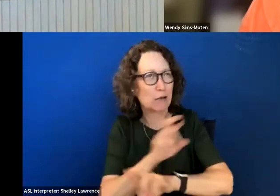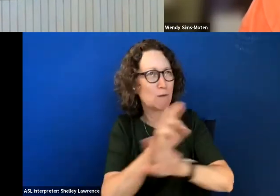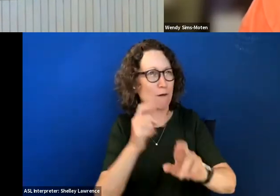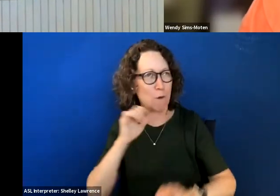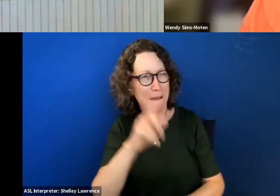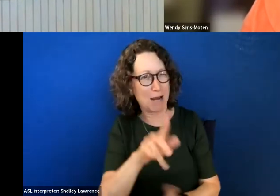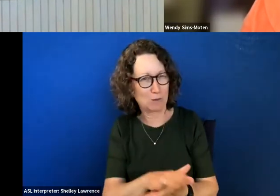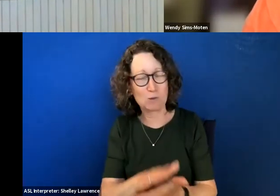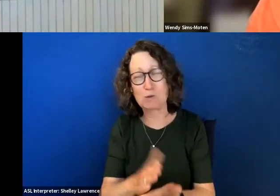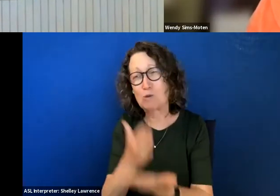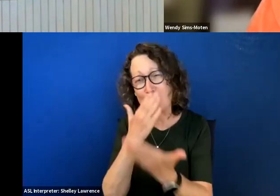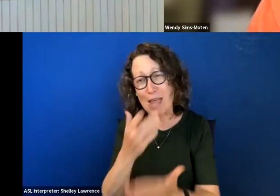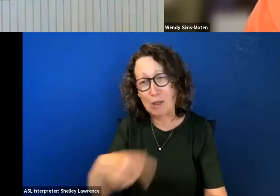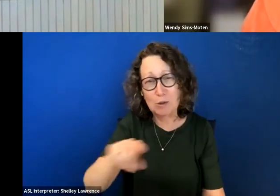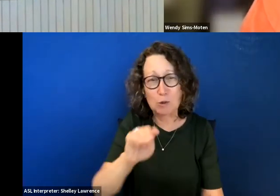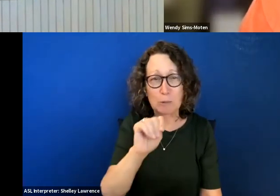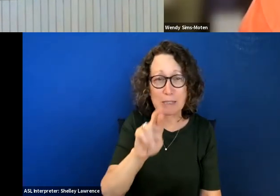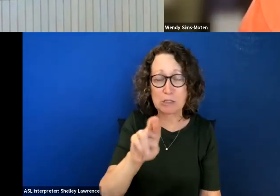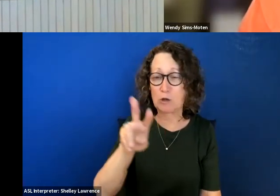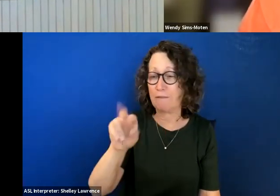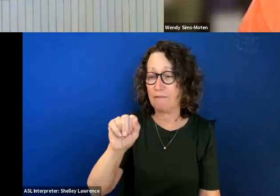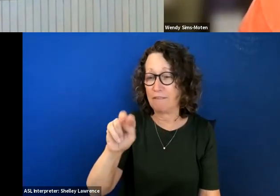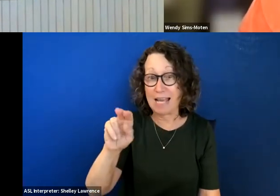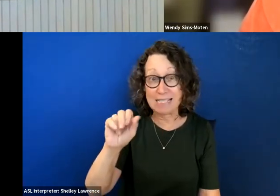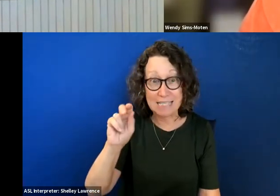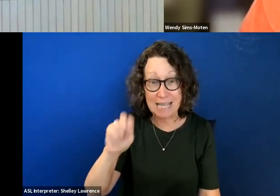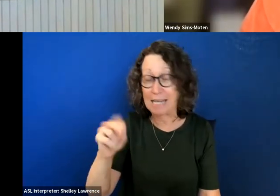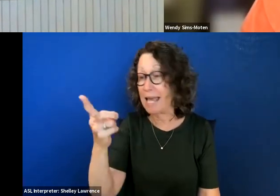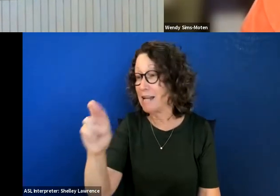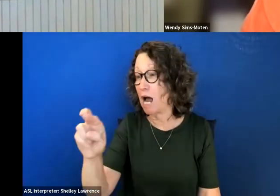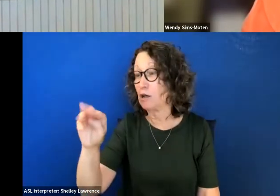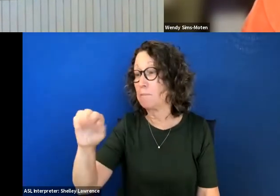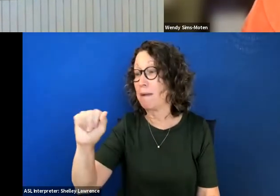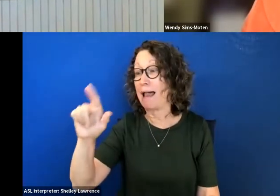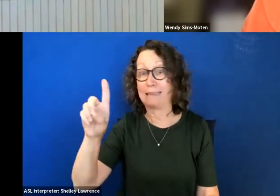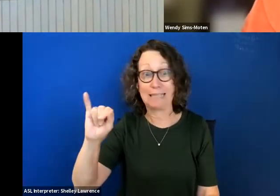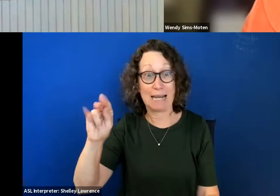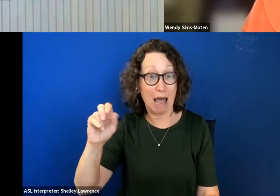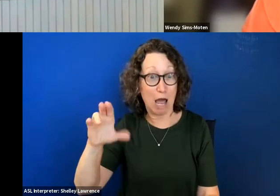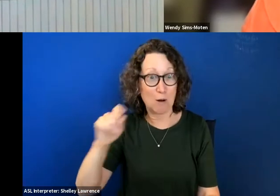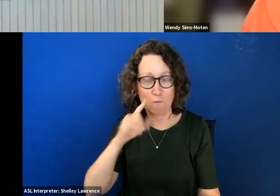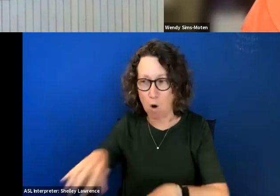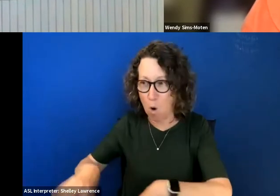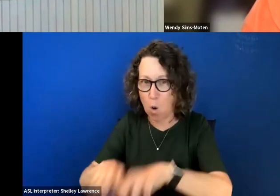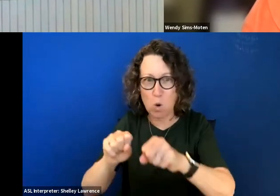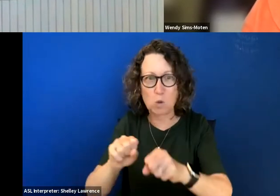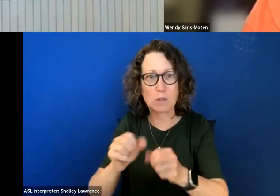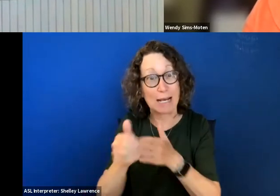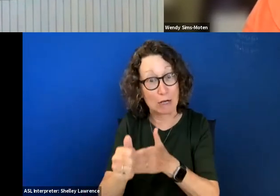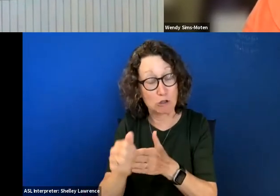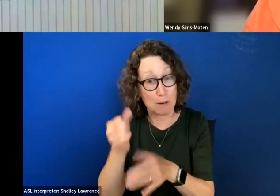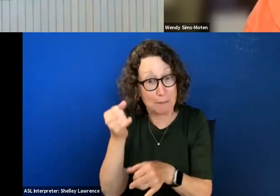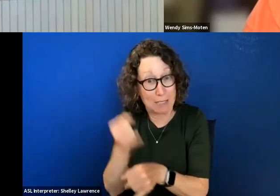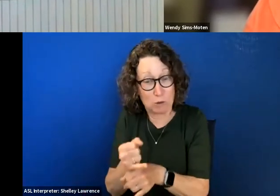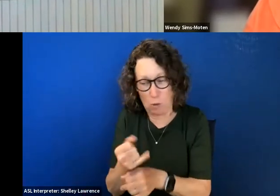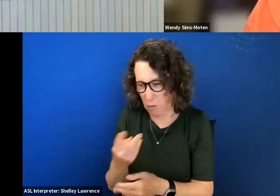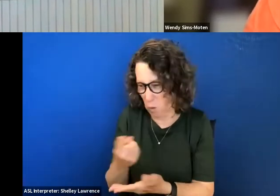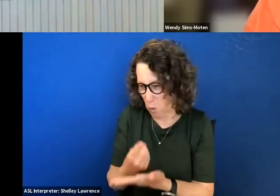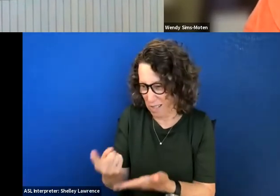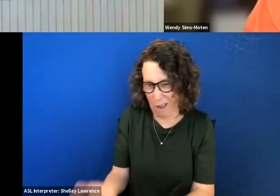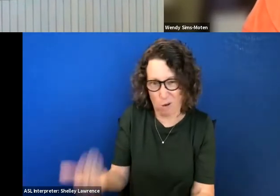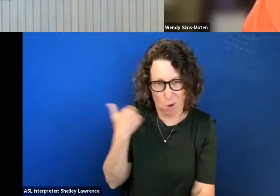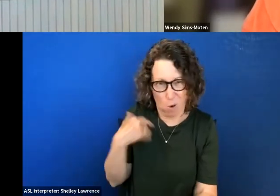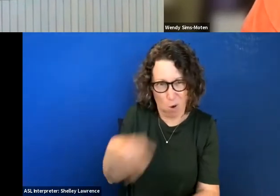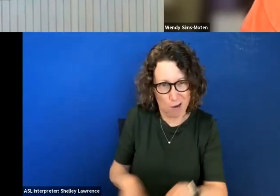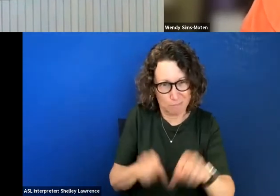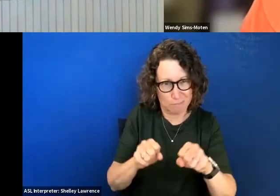So thank you very much to Mr. Vance and Dr. Maldonado for hosting the Leadership Institute a couple of weeks ago, and